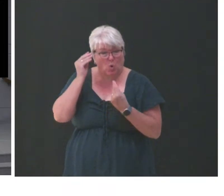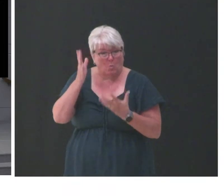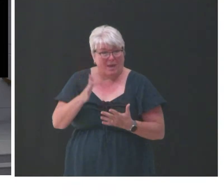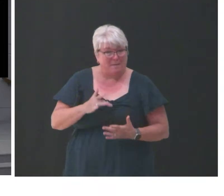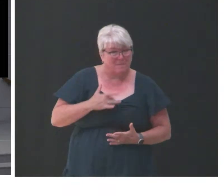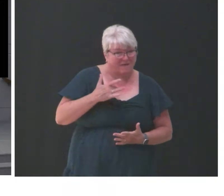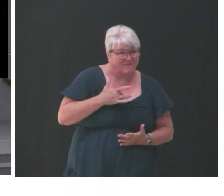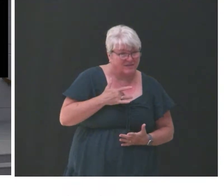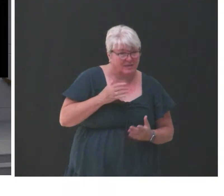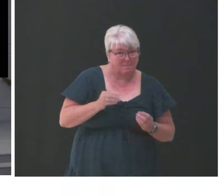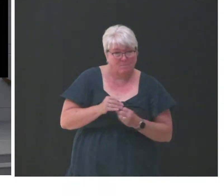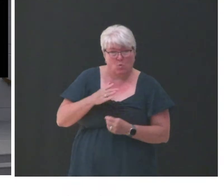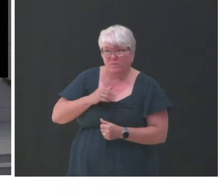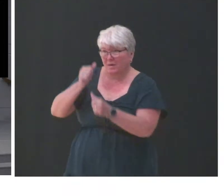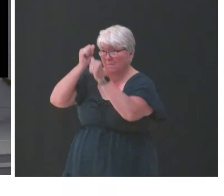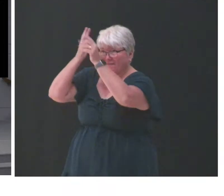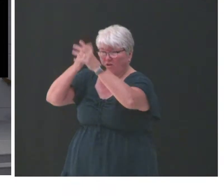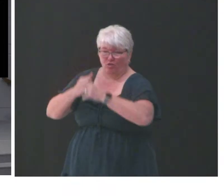my Father